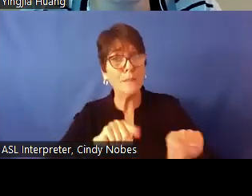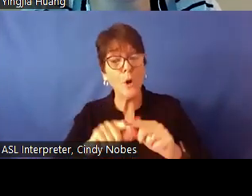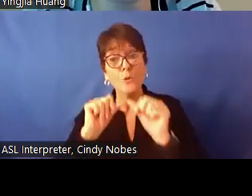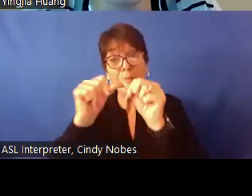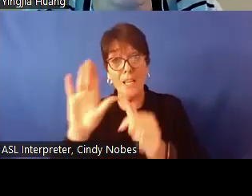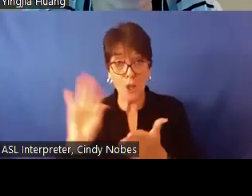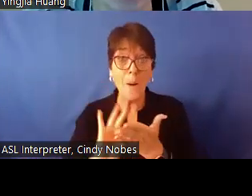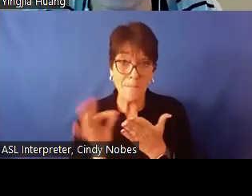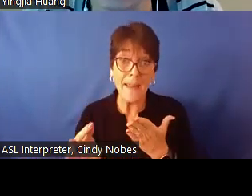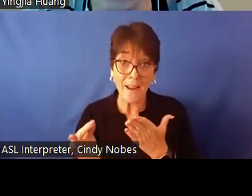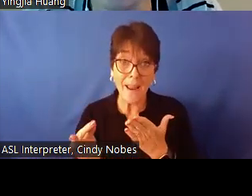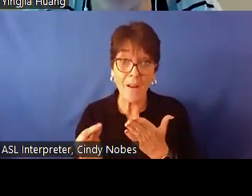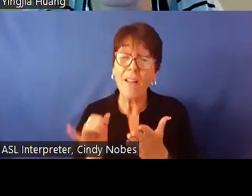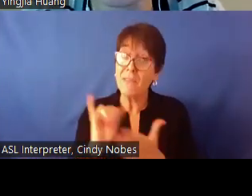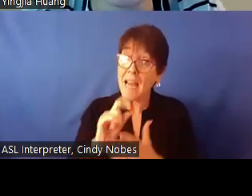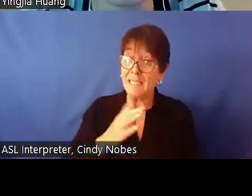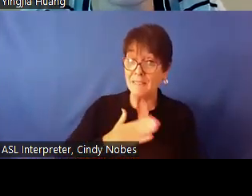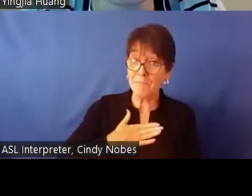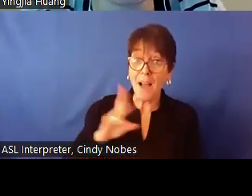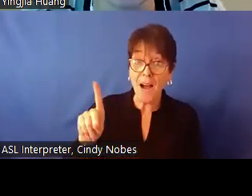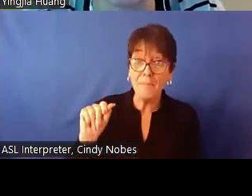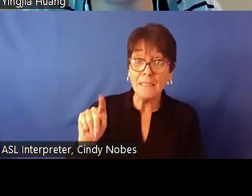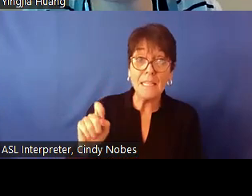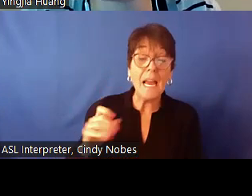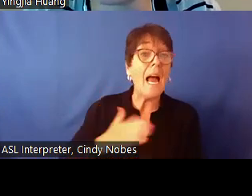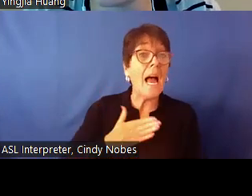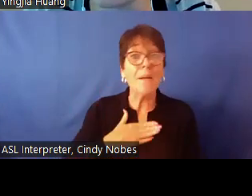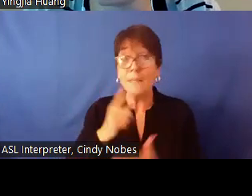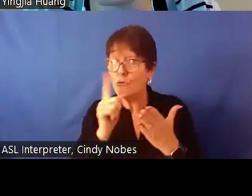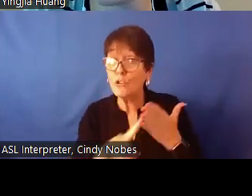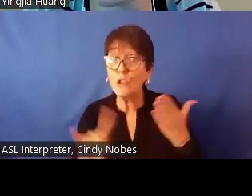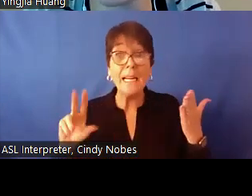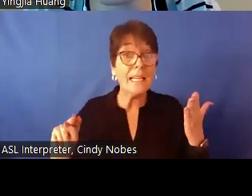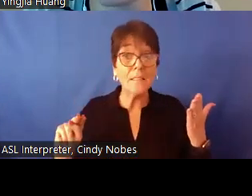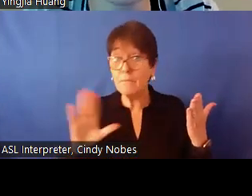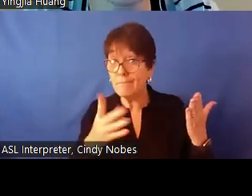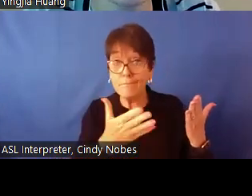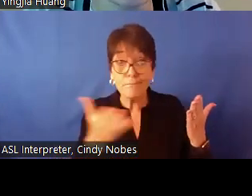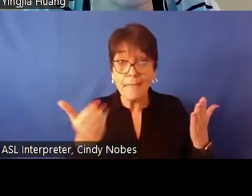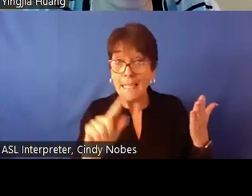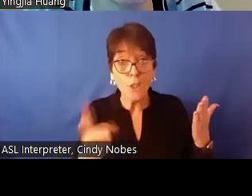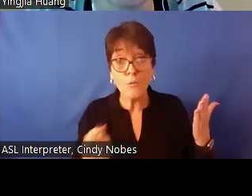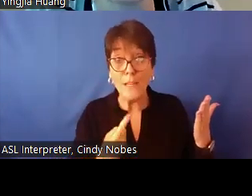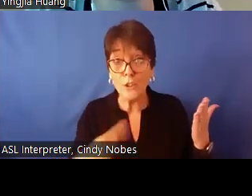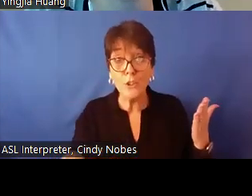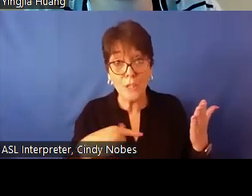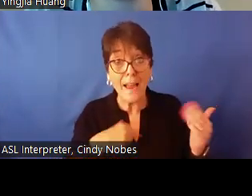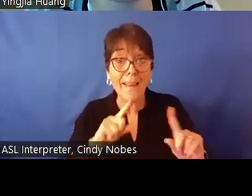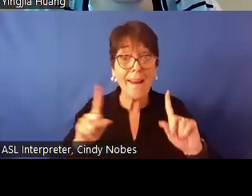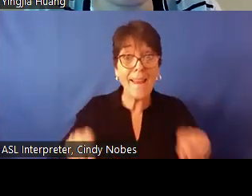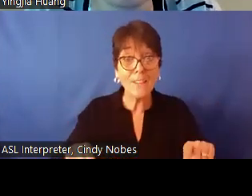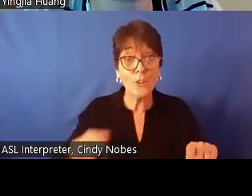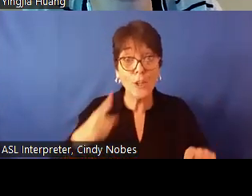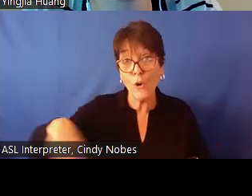So that's my updates. Happy to check in to see if there's any questions I can answer for the